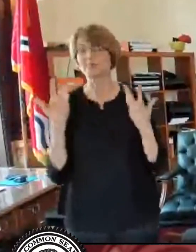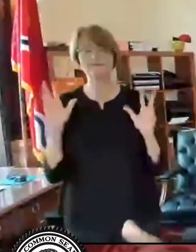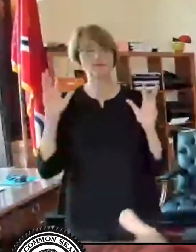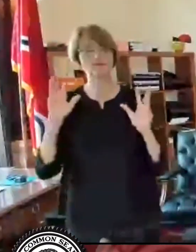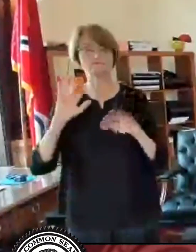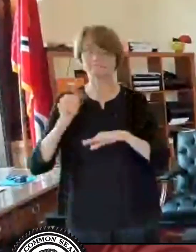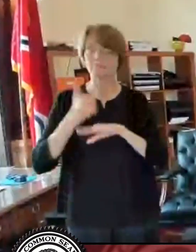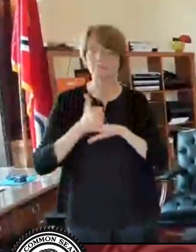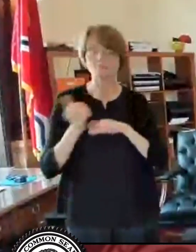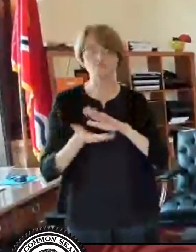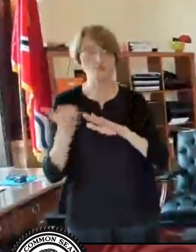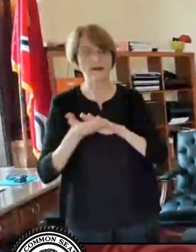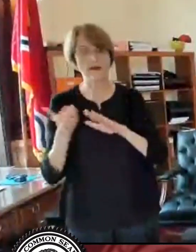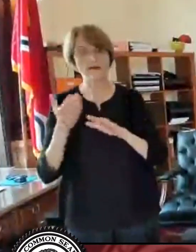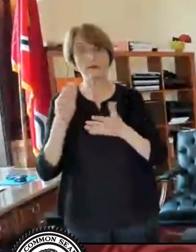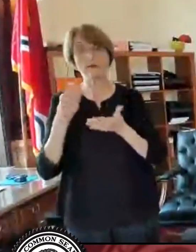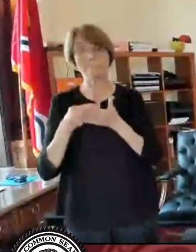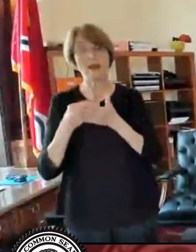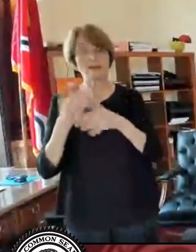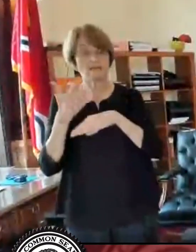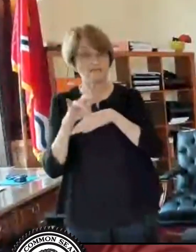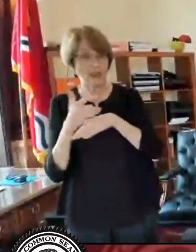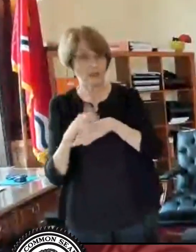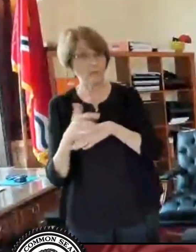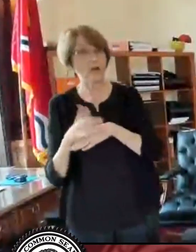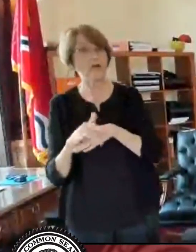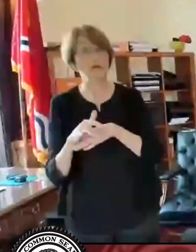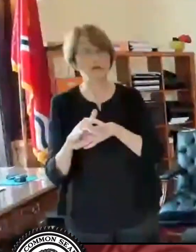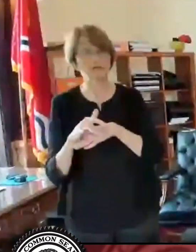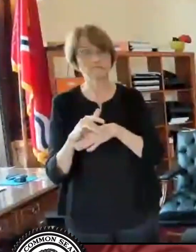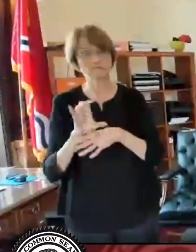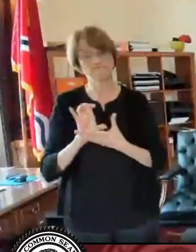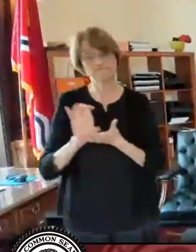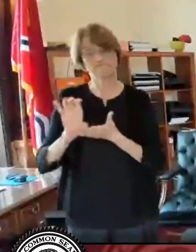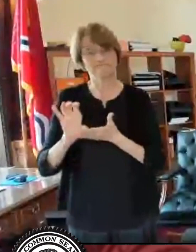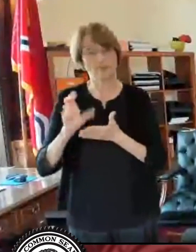it's running, and the money is available for the program.